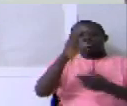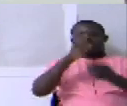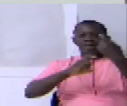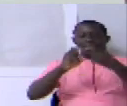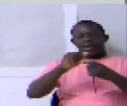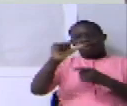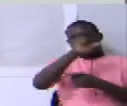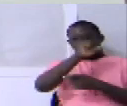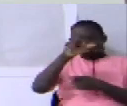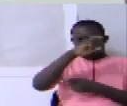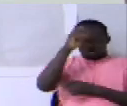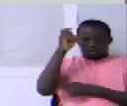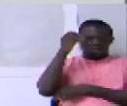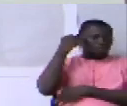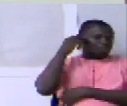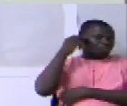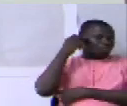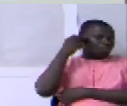also from the